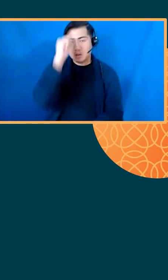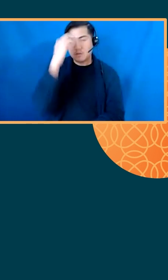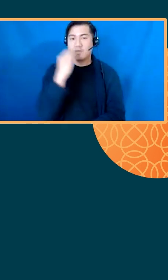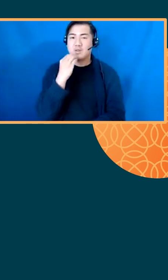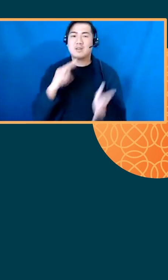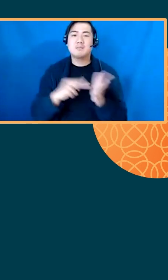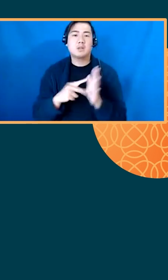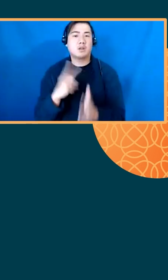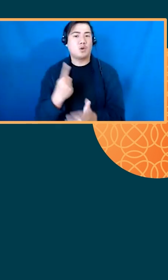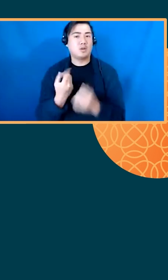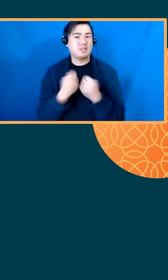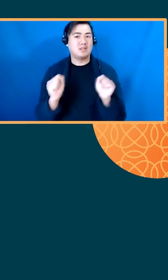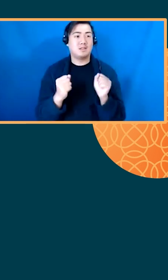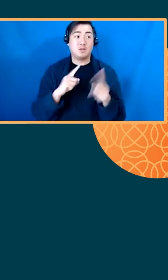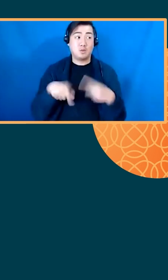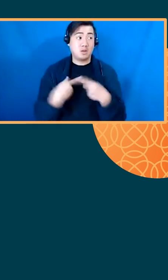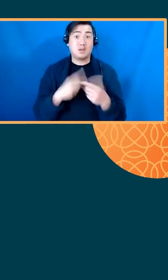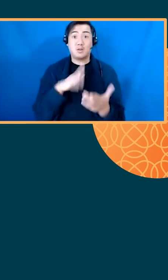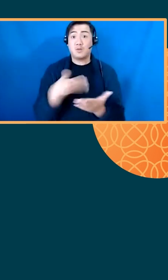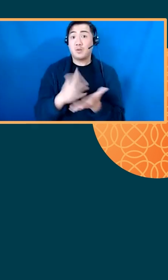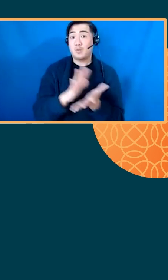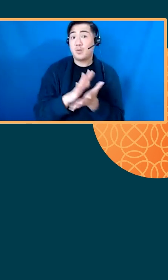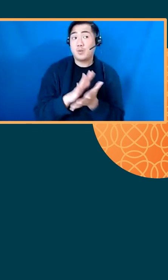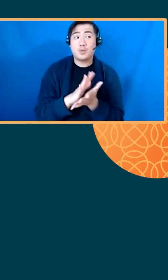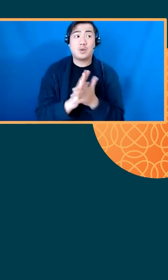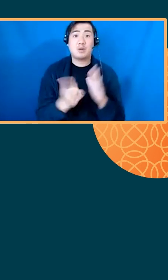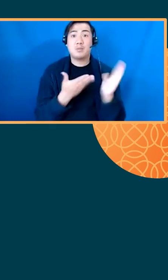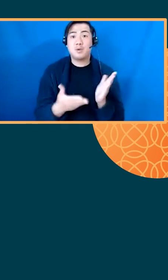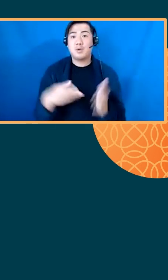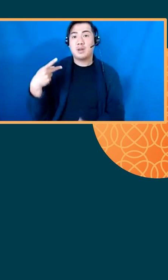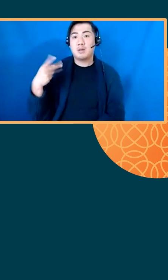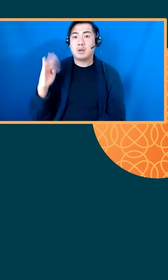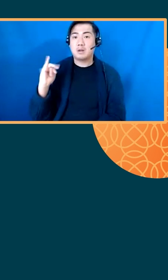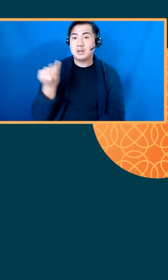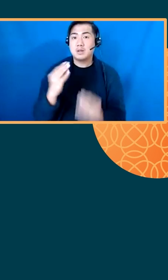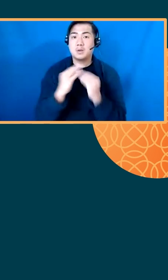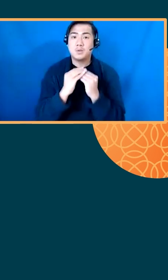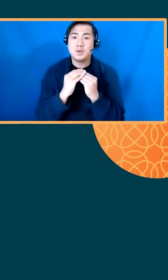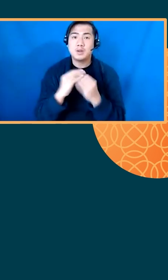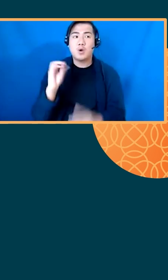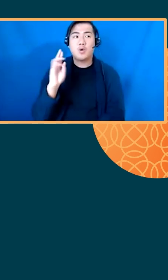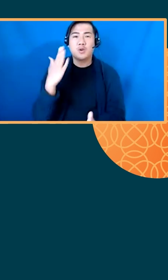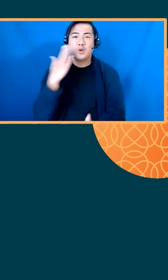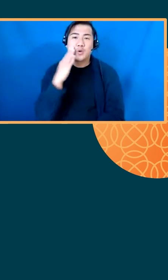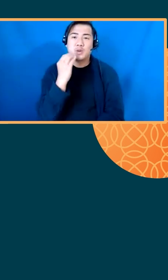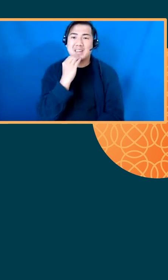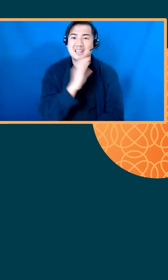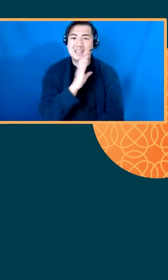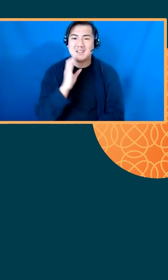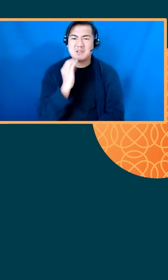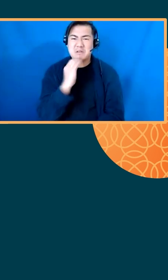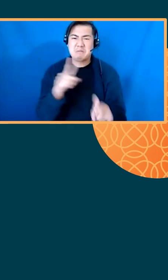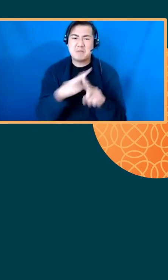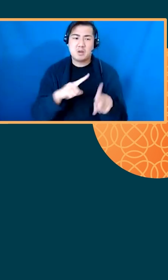take a PB&J or eat the school lunch, which like in the United States is like so disgusting in most places. It's like